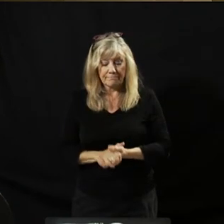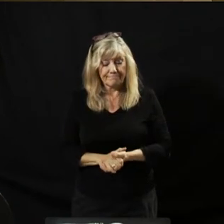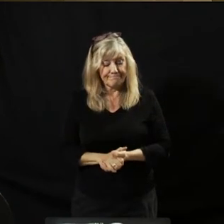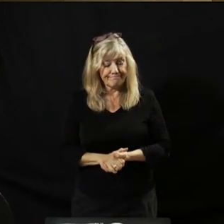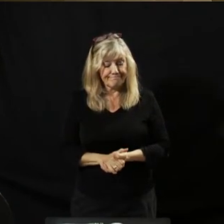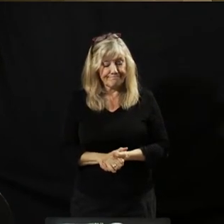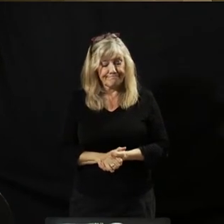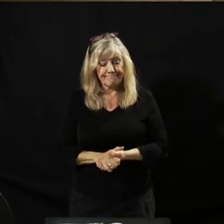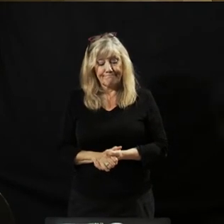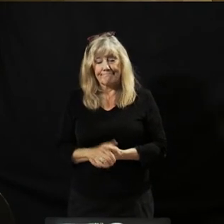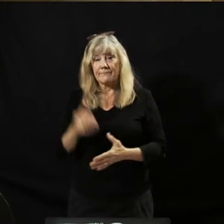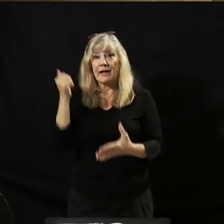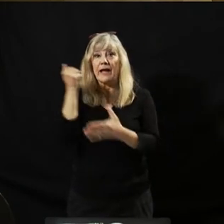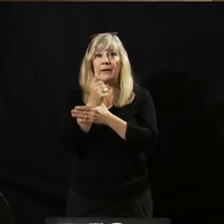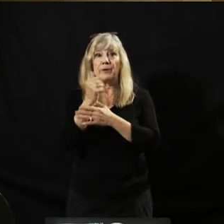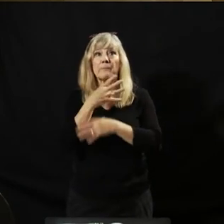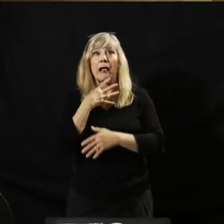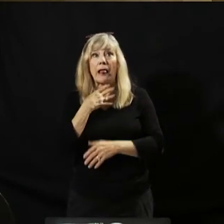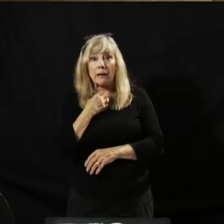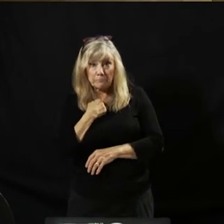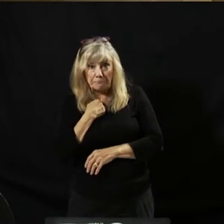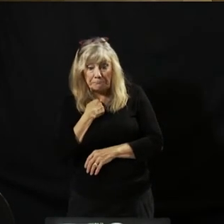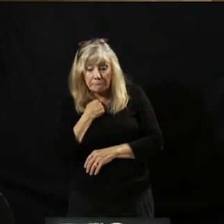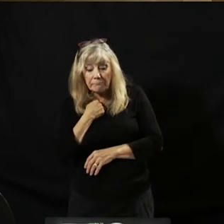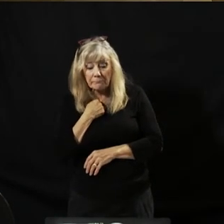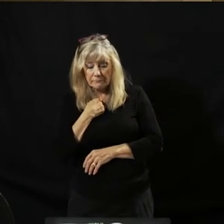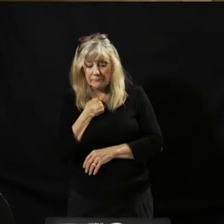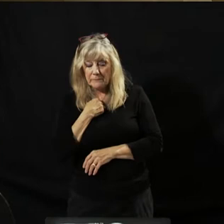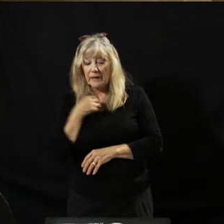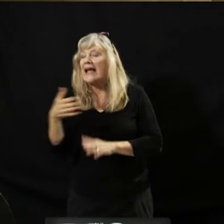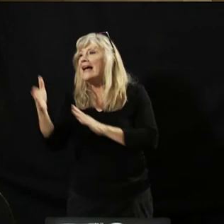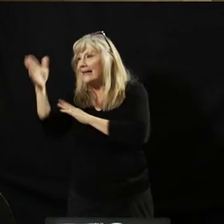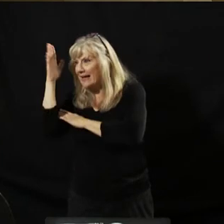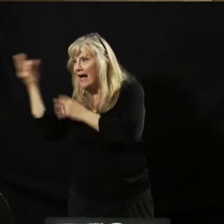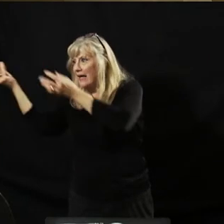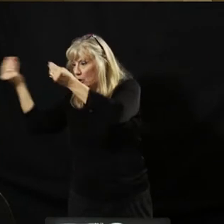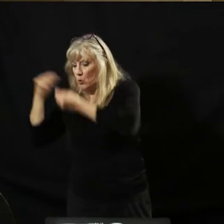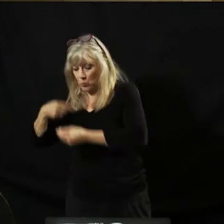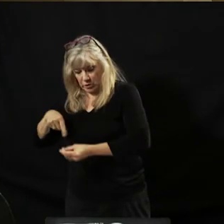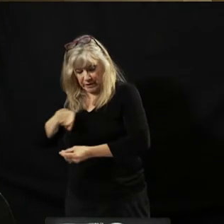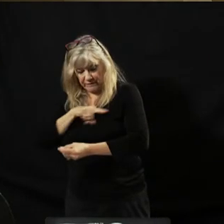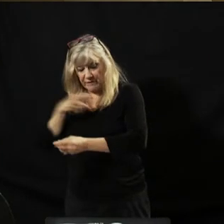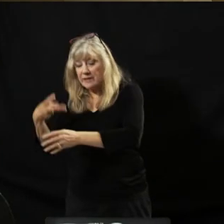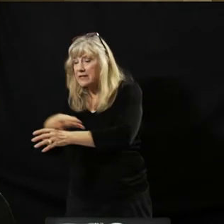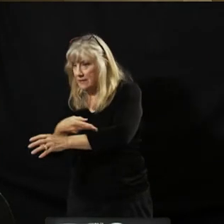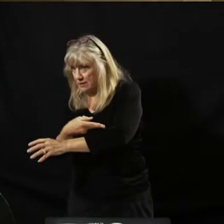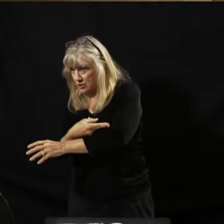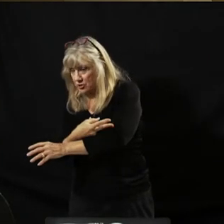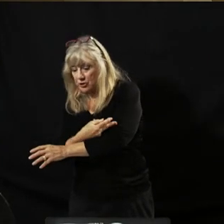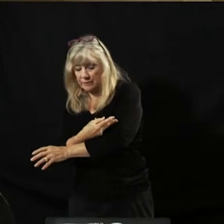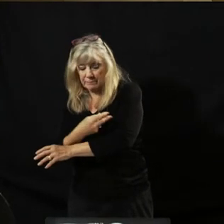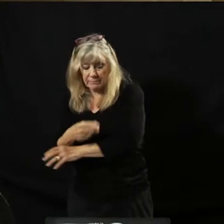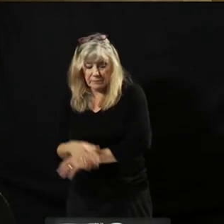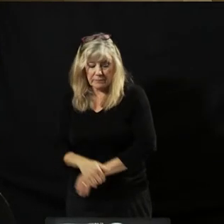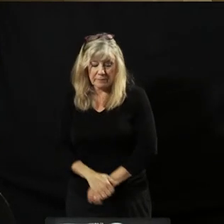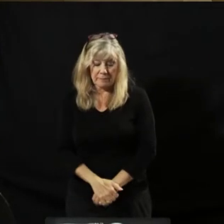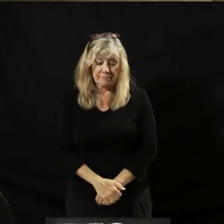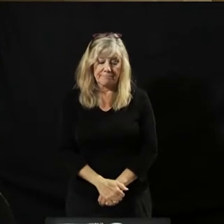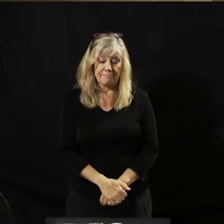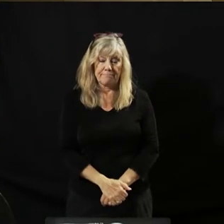"Son," Abraham answered, "God himself will provide the sheep for the